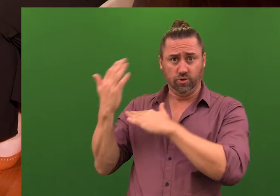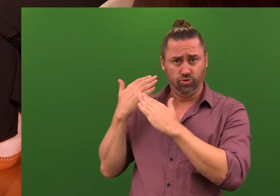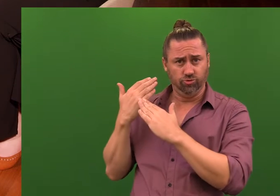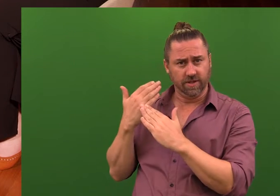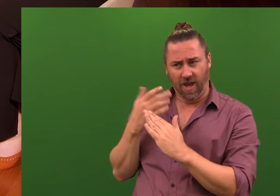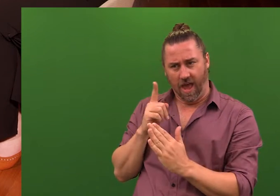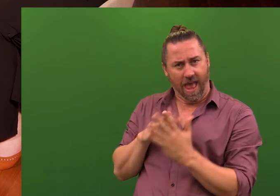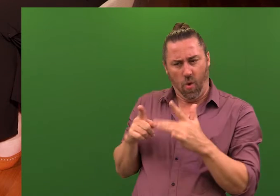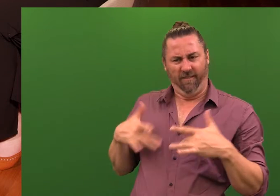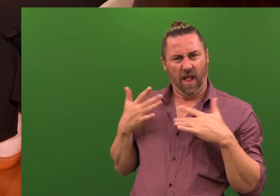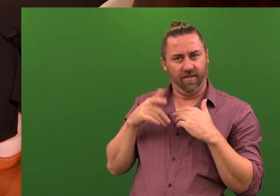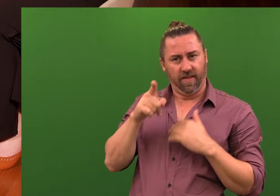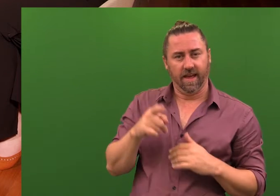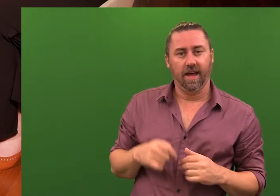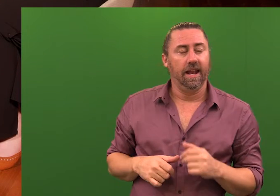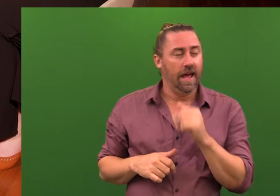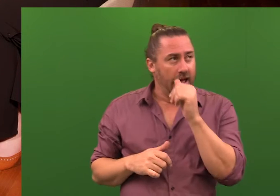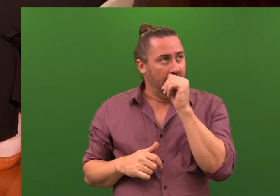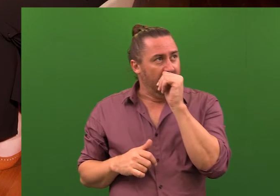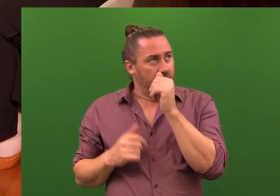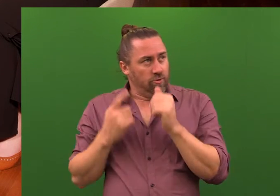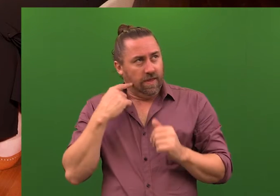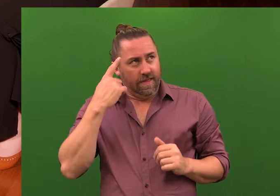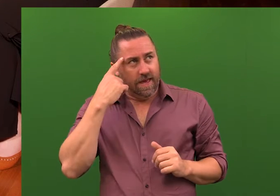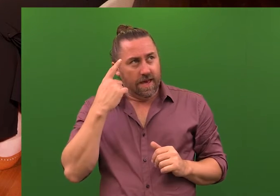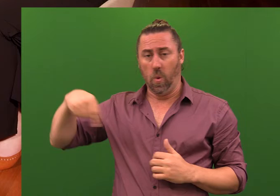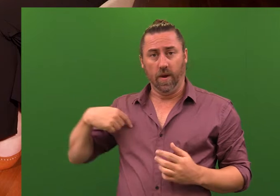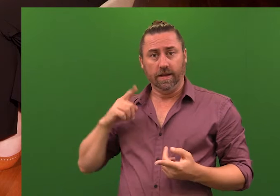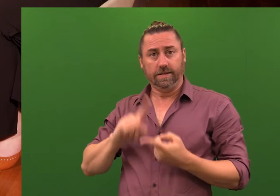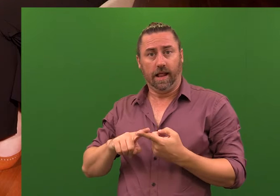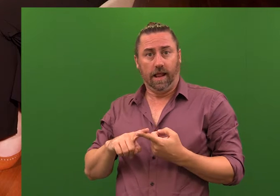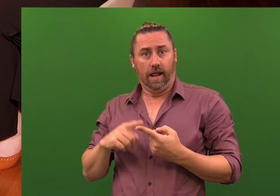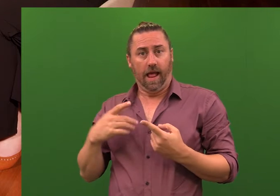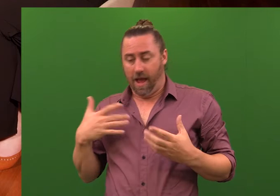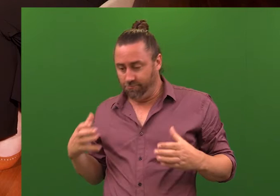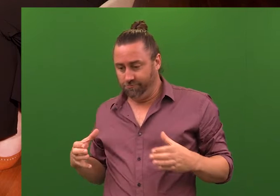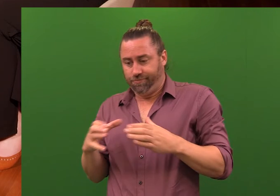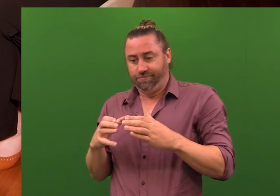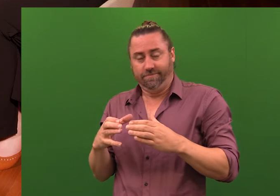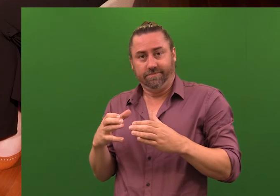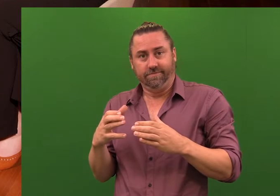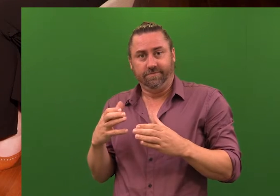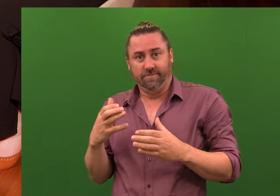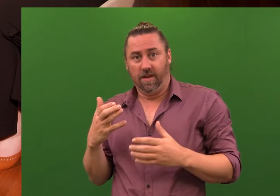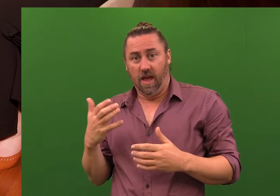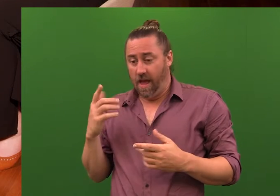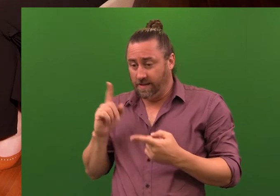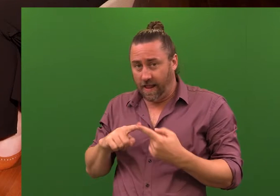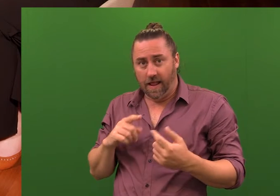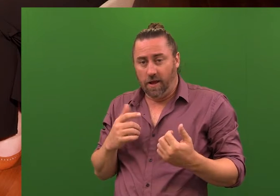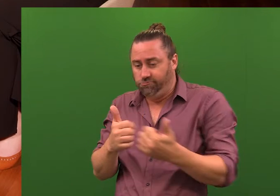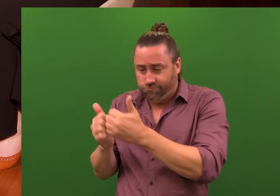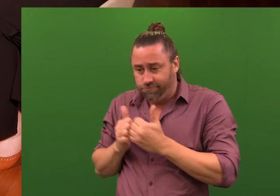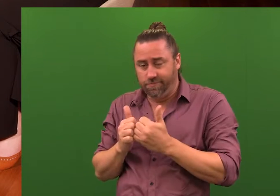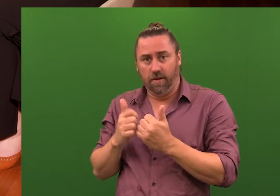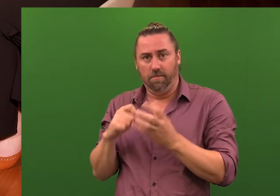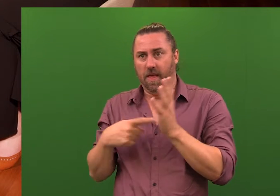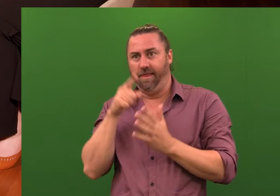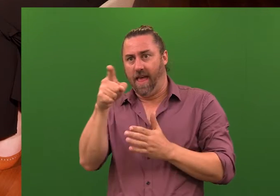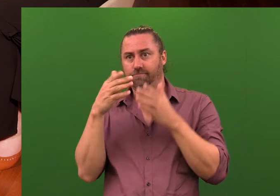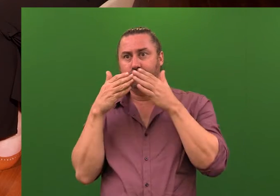have that's a subsidiary, and there is one in Fiji as well. So that sugar didn't just go here, Yeah.